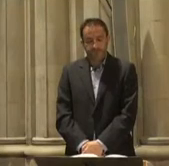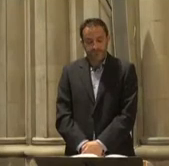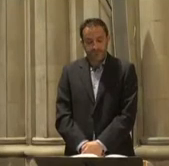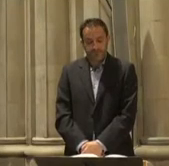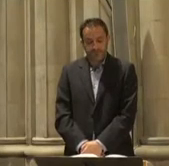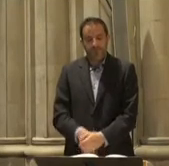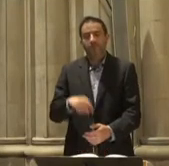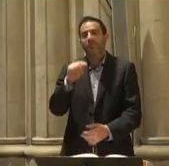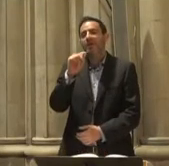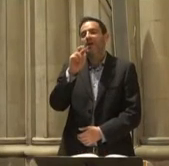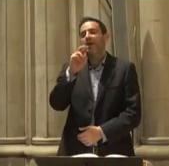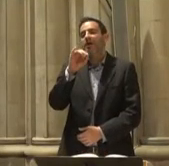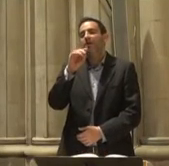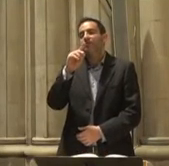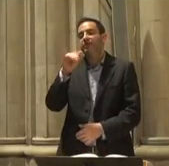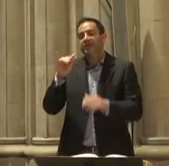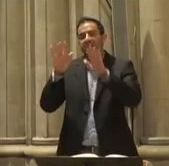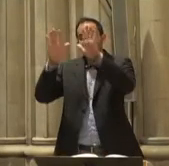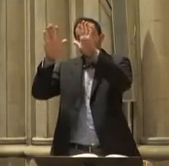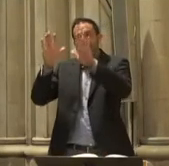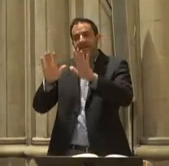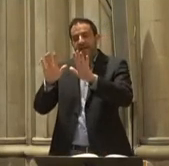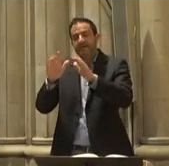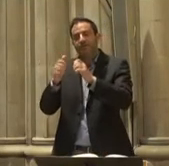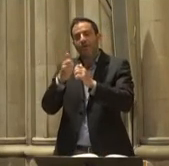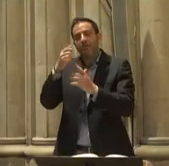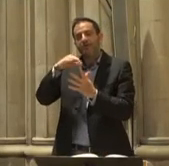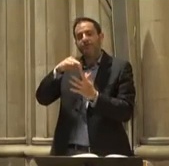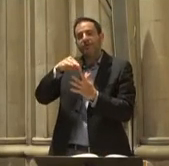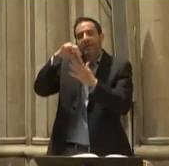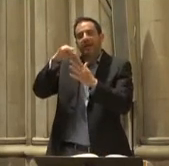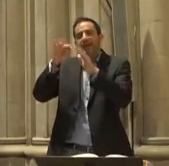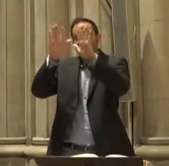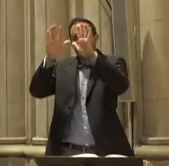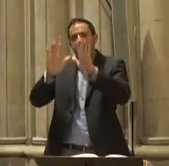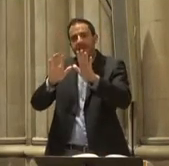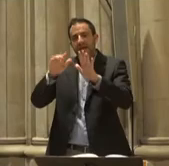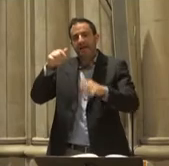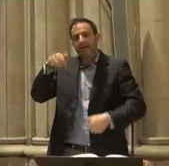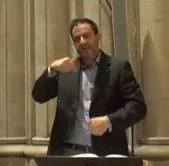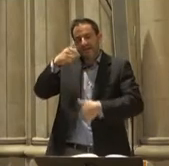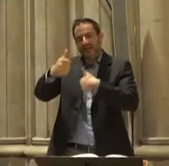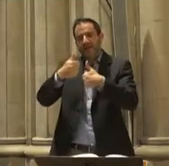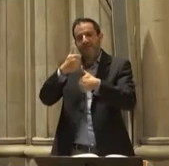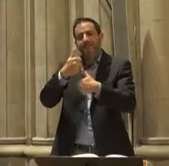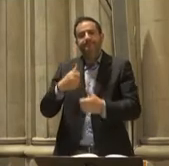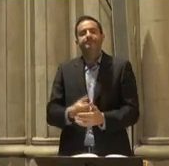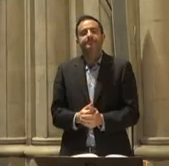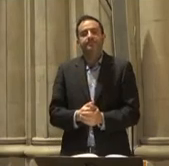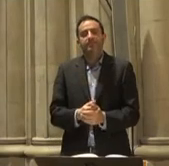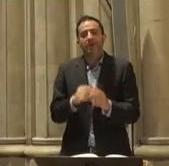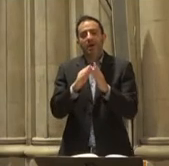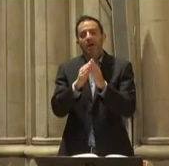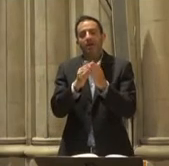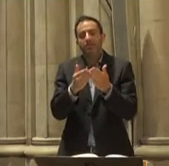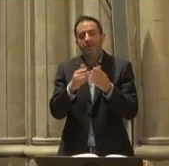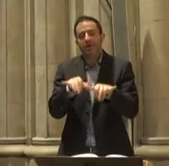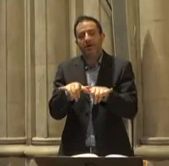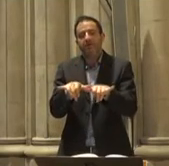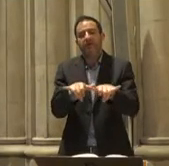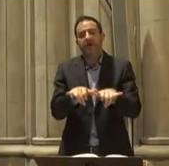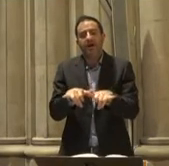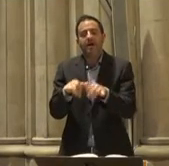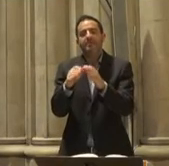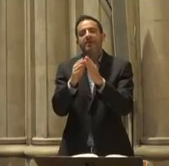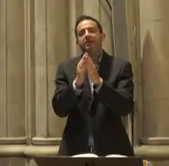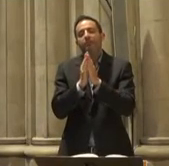Trinity Sunday is in many ways one of the most unique Sundays of the year. The Book of Common Prayer styles it